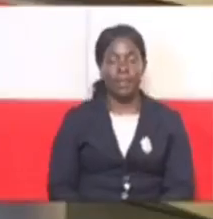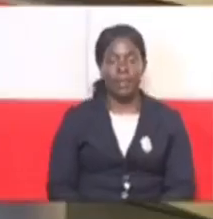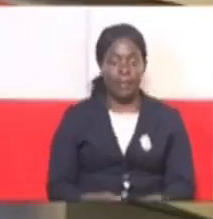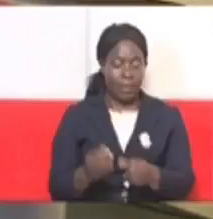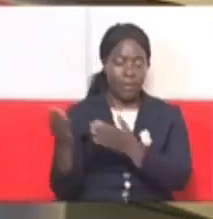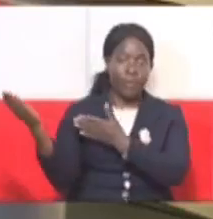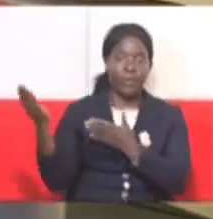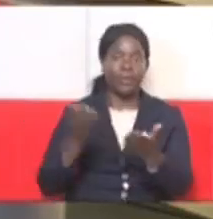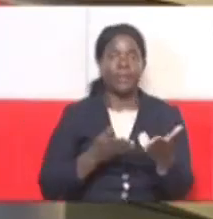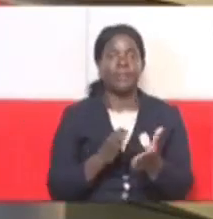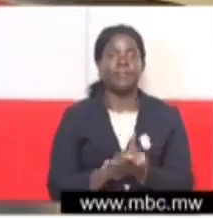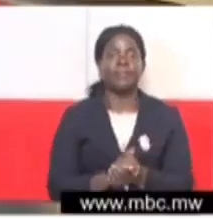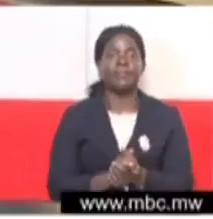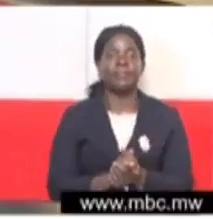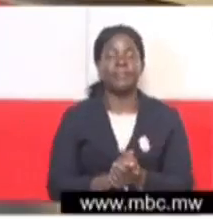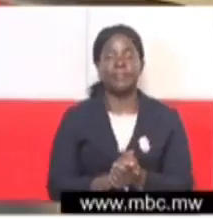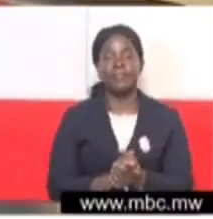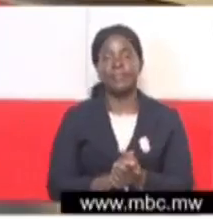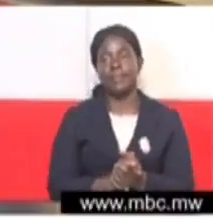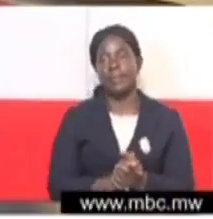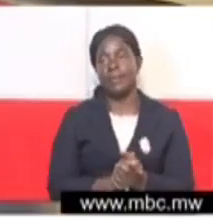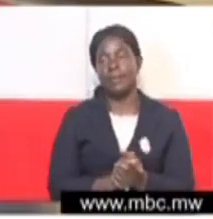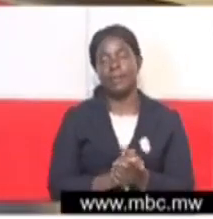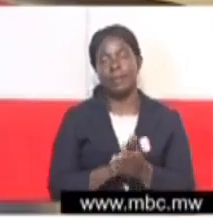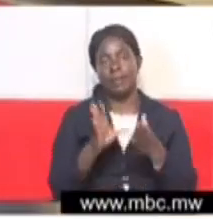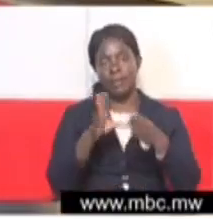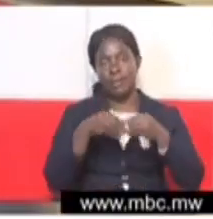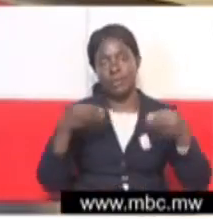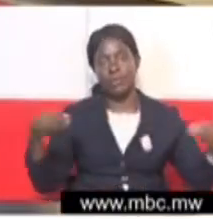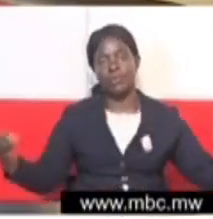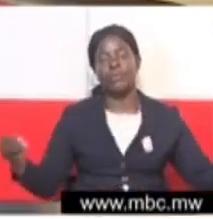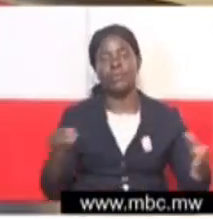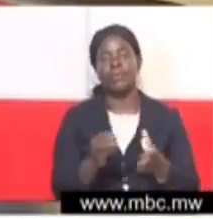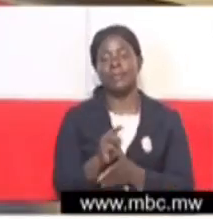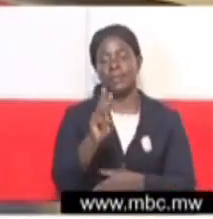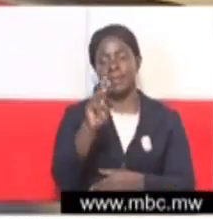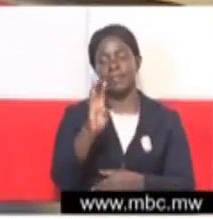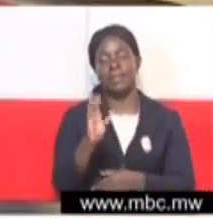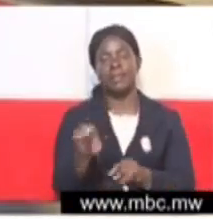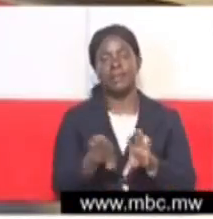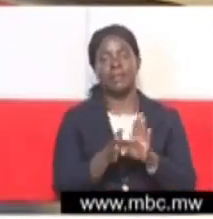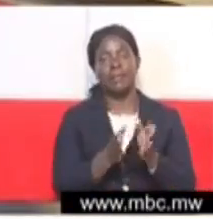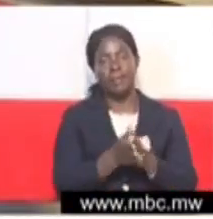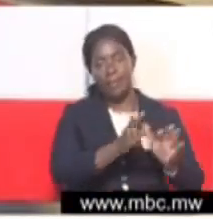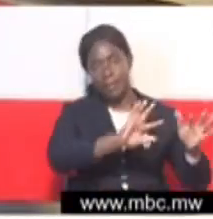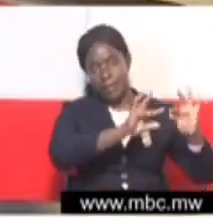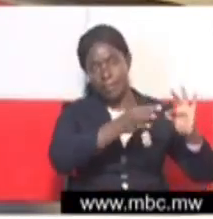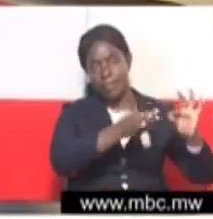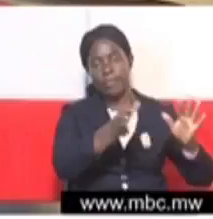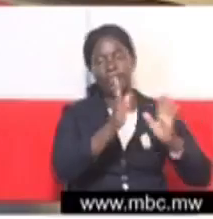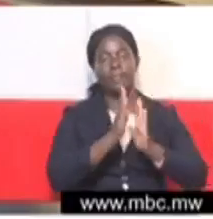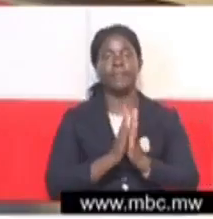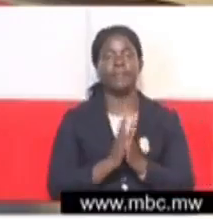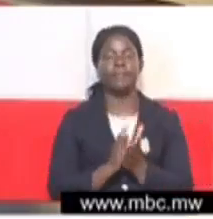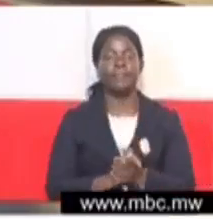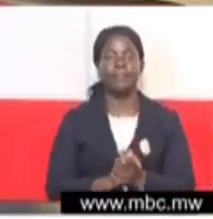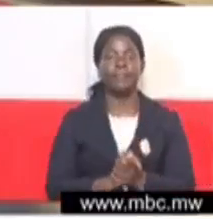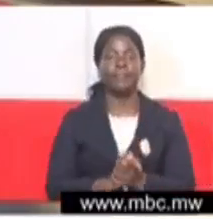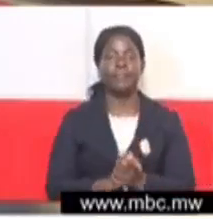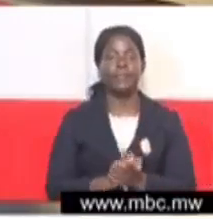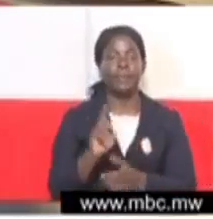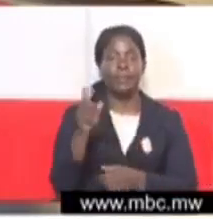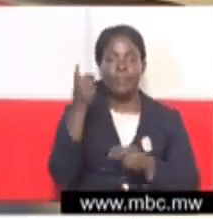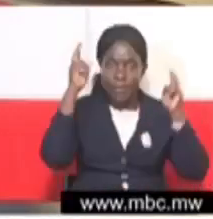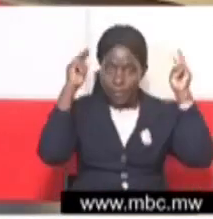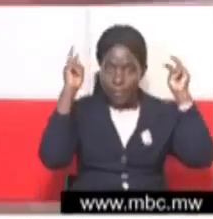Hello and welcome. I am Simeon Boyce with the latest edition of MBC News. And my sign language interpreter tonight is Lenin Mbonda,